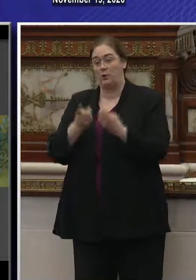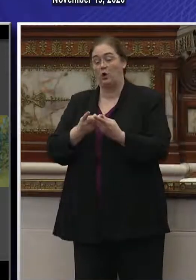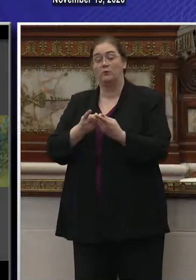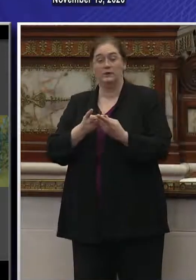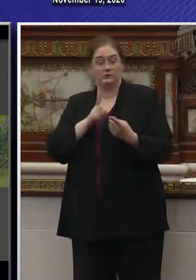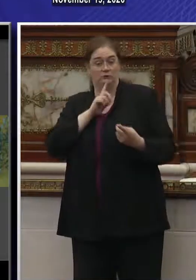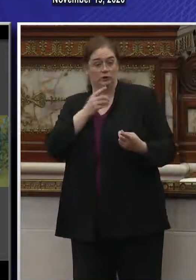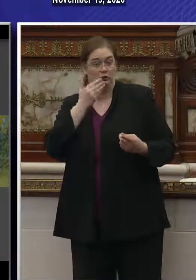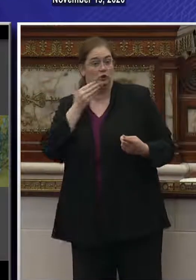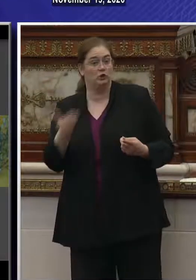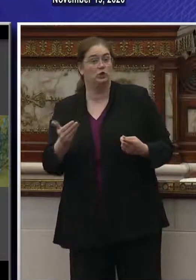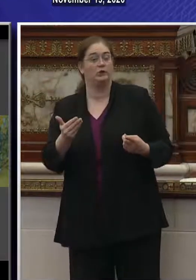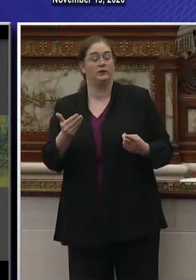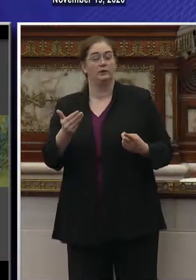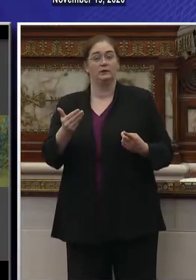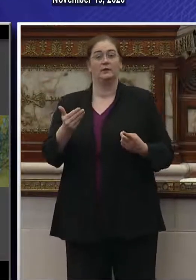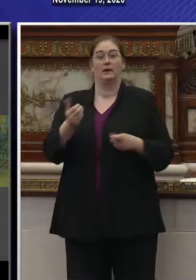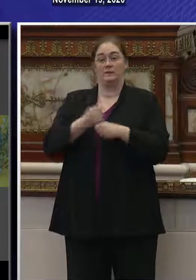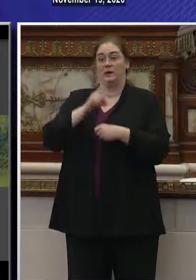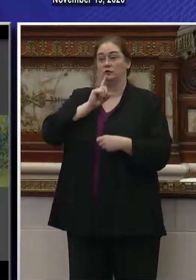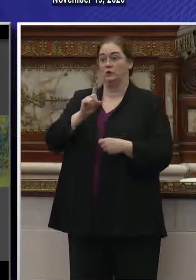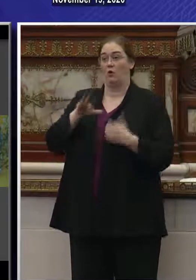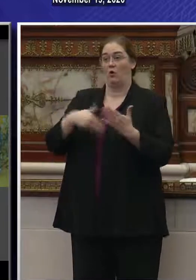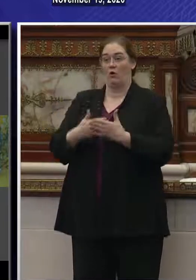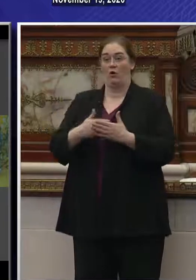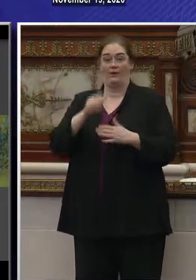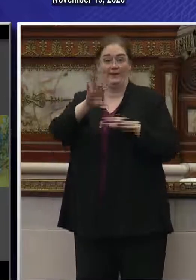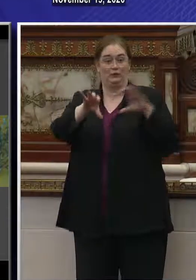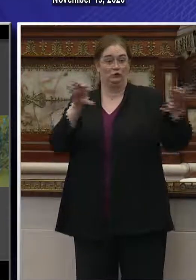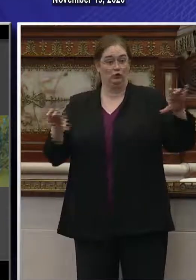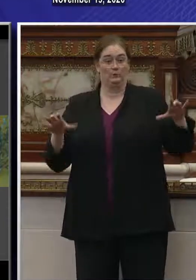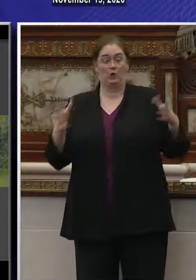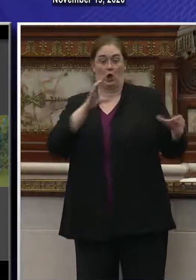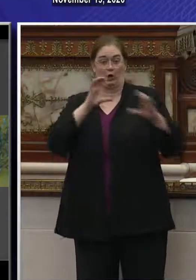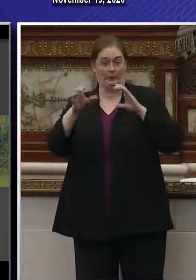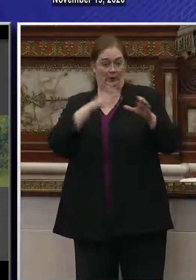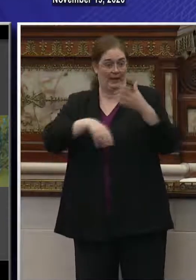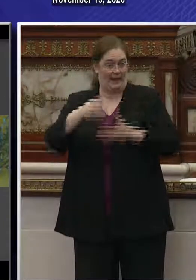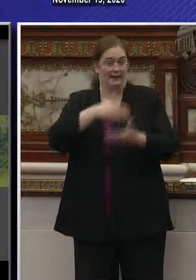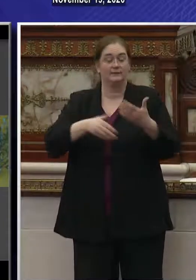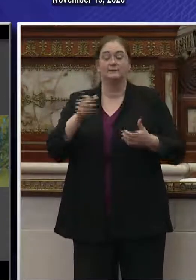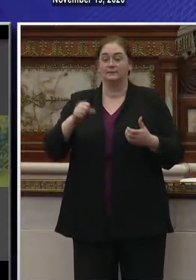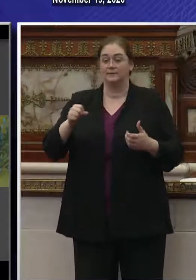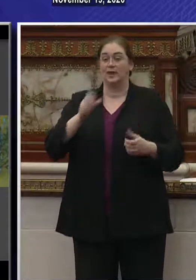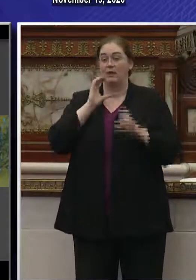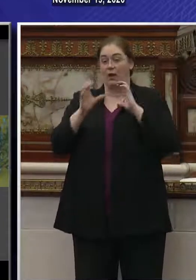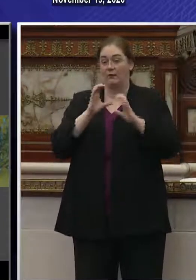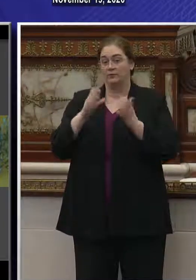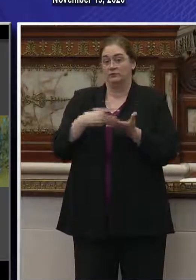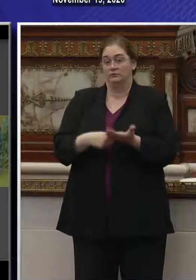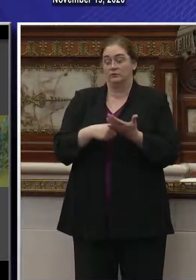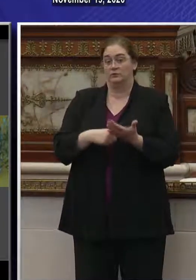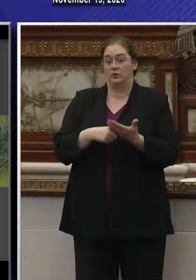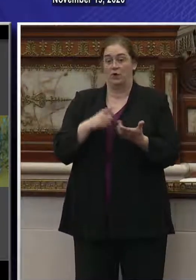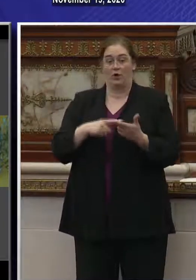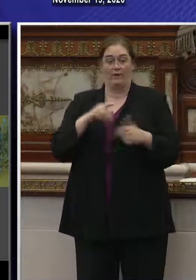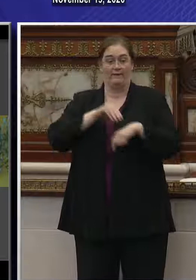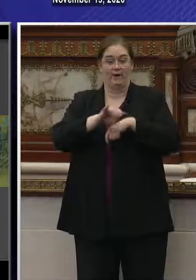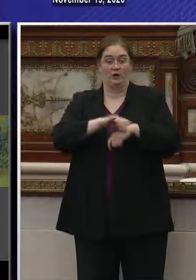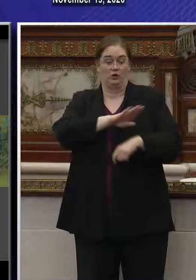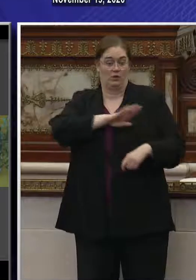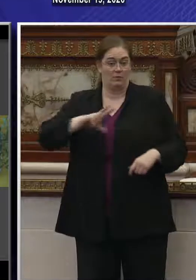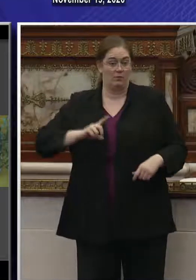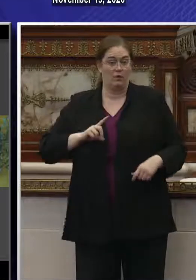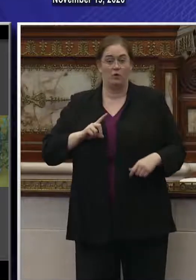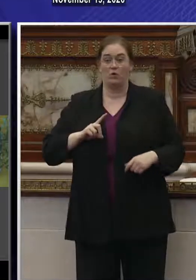really good in terms of making sure that all these parties are communicating. The conversations that we've been having on the vaccine advisory board have